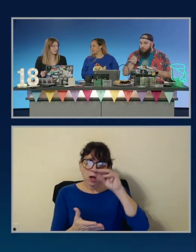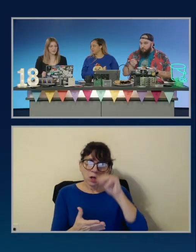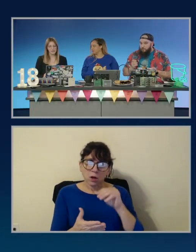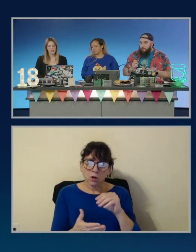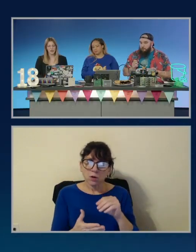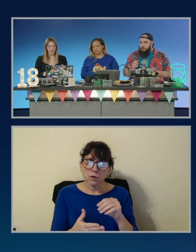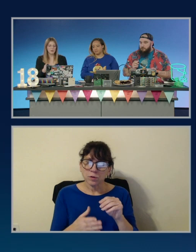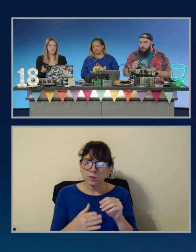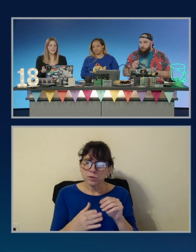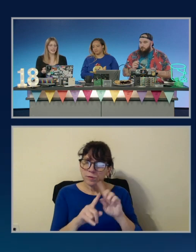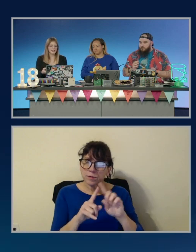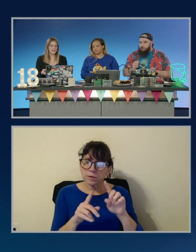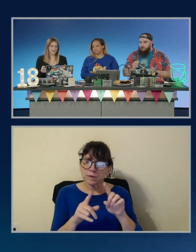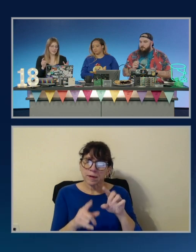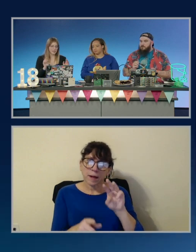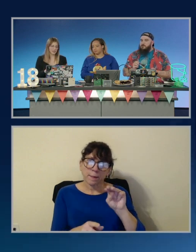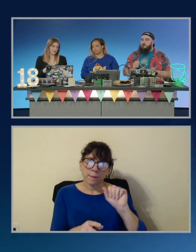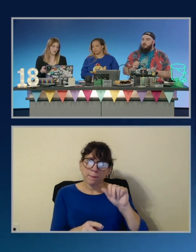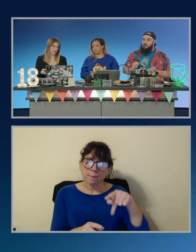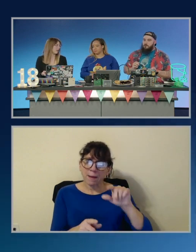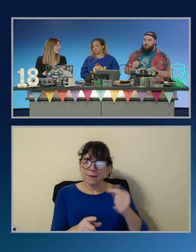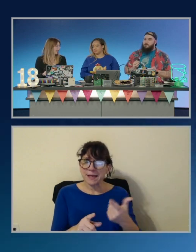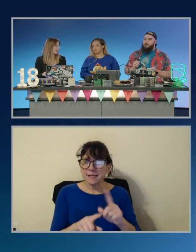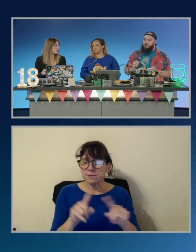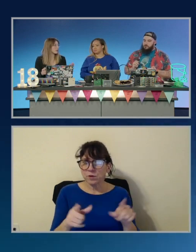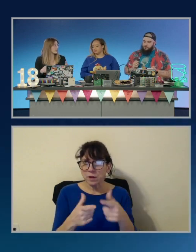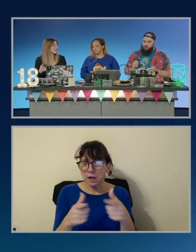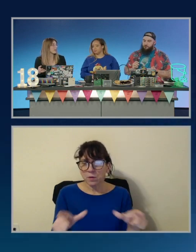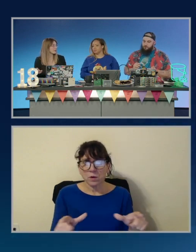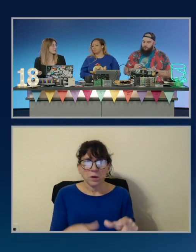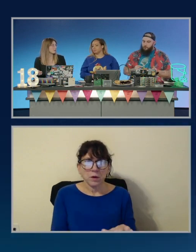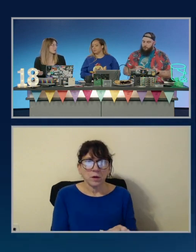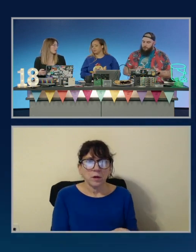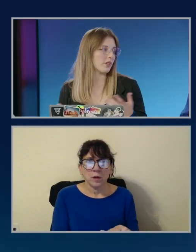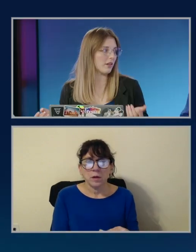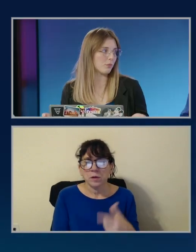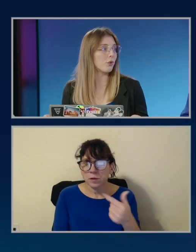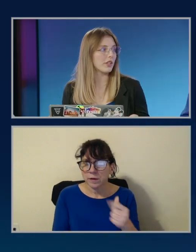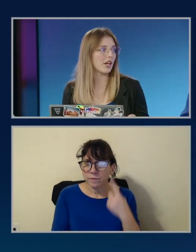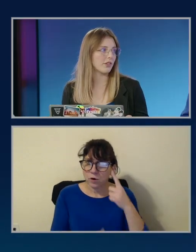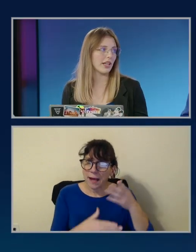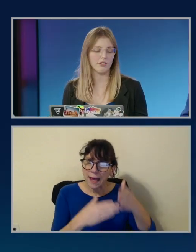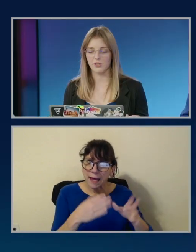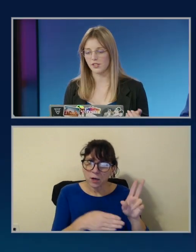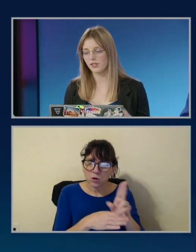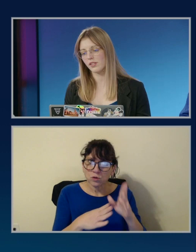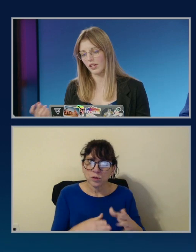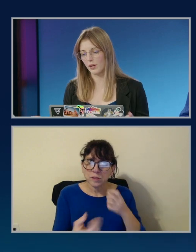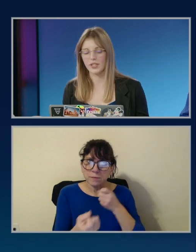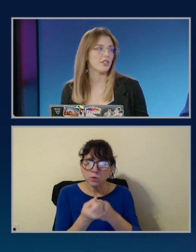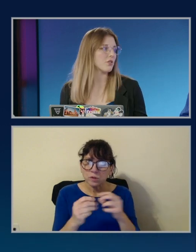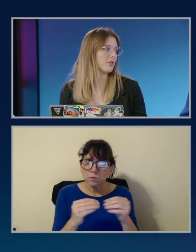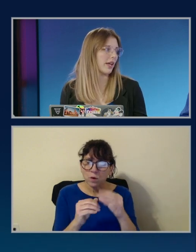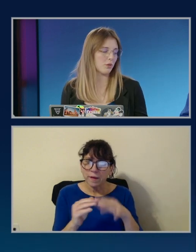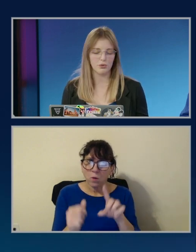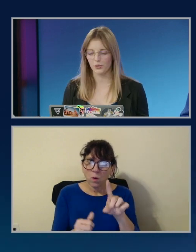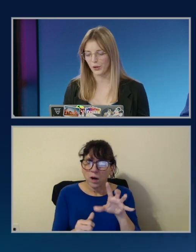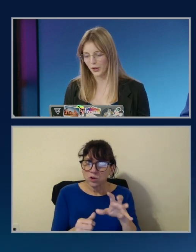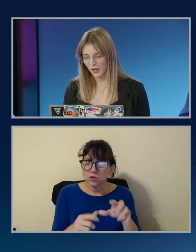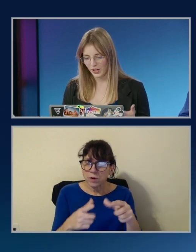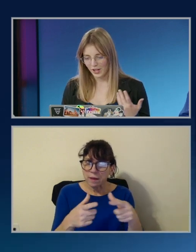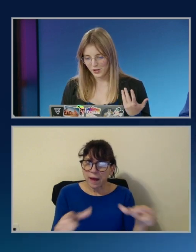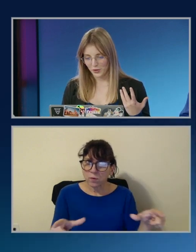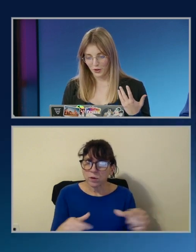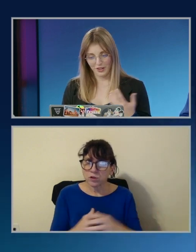different languages. In particular, Titan Text is GA for English, but it does actually support more than 100 languages in addition to that in